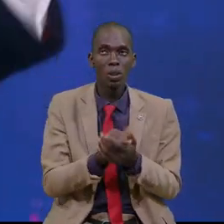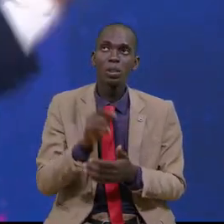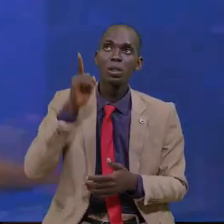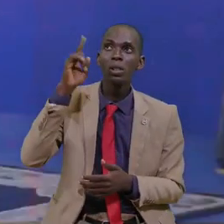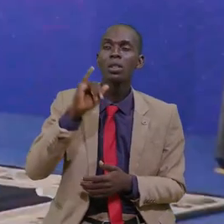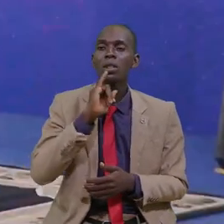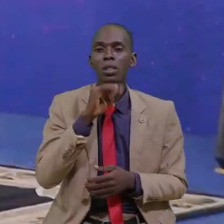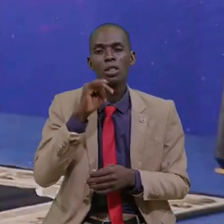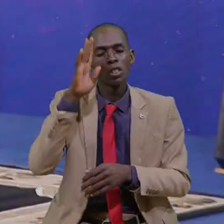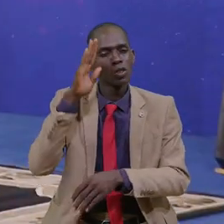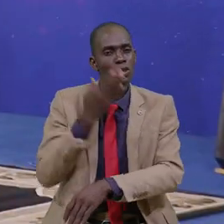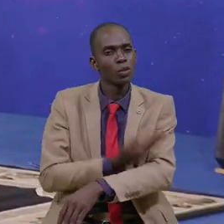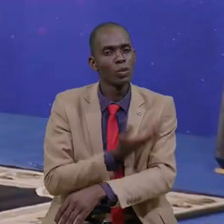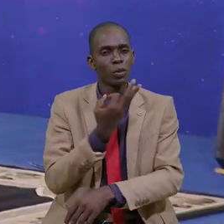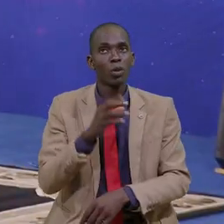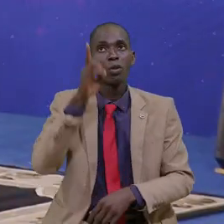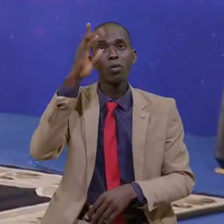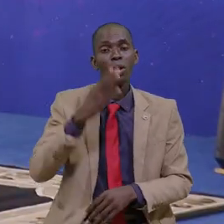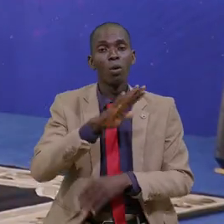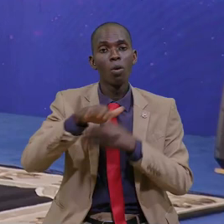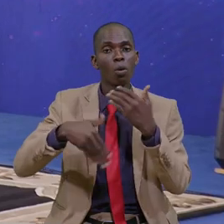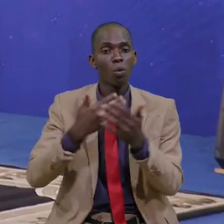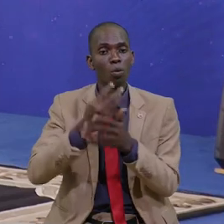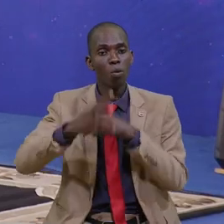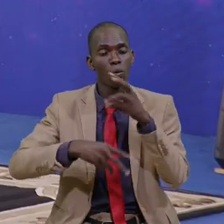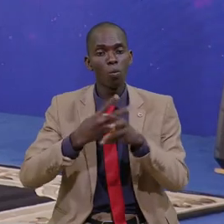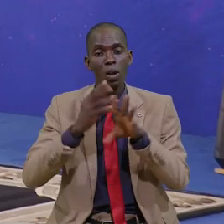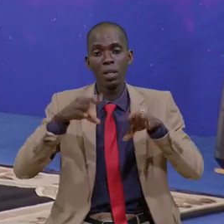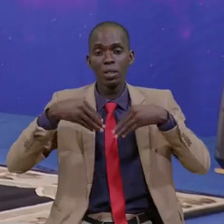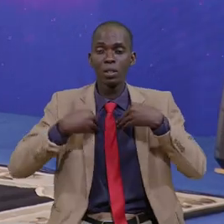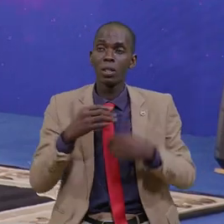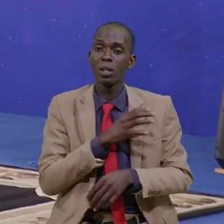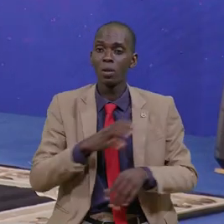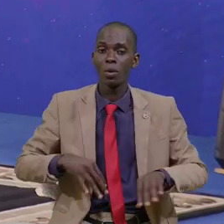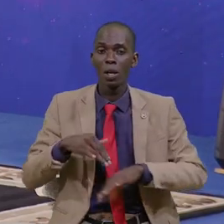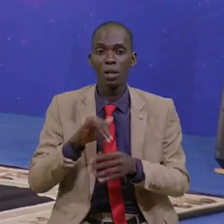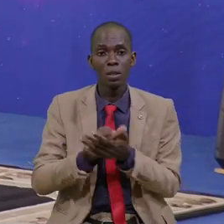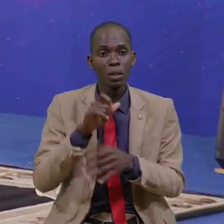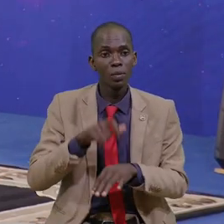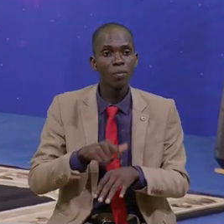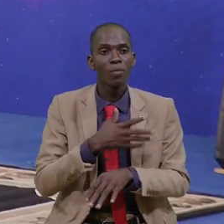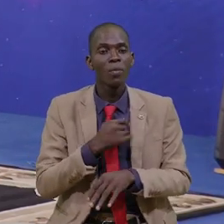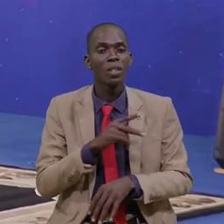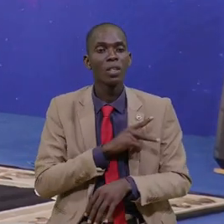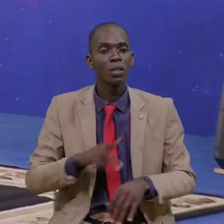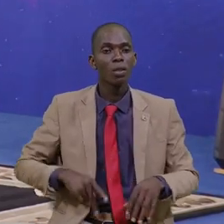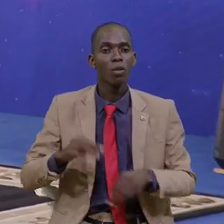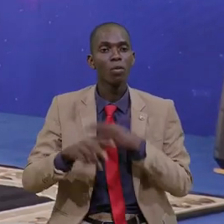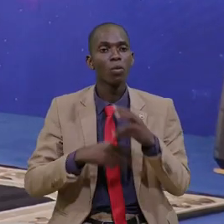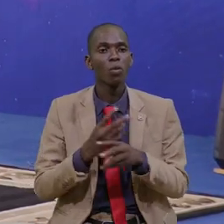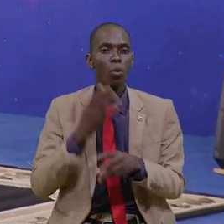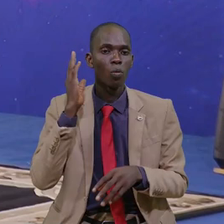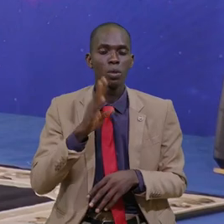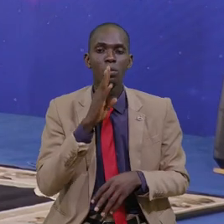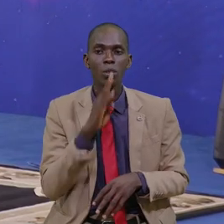the whole world accepts him at that time, and the kingdoms of the world shall be the kingdom of our Lord and of